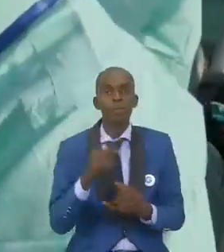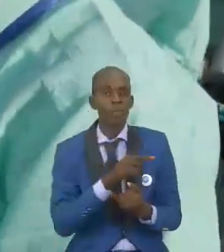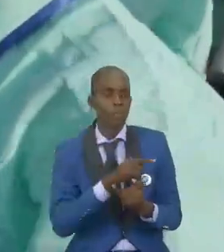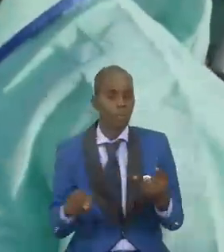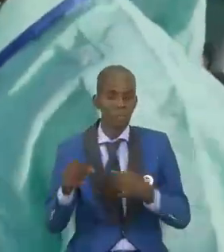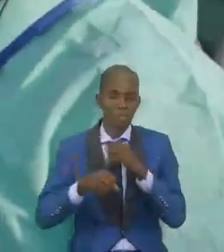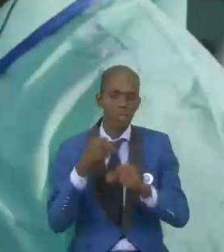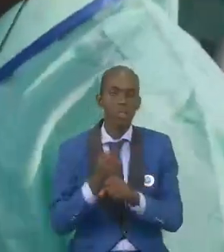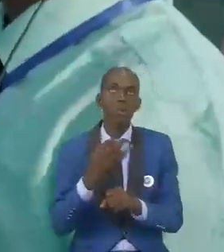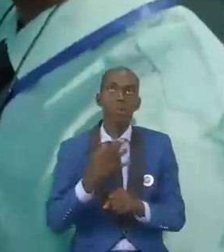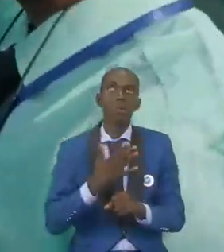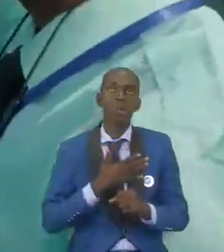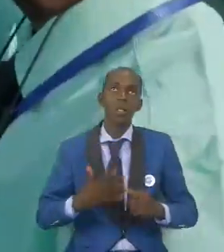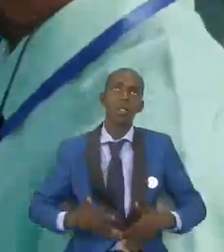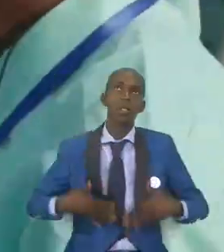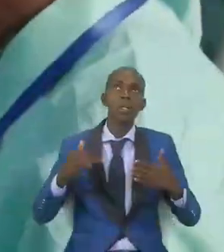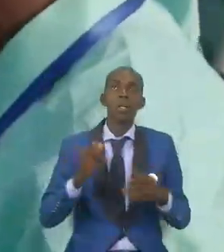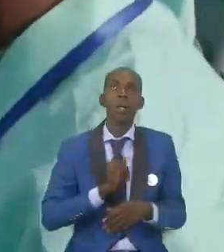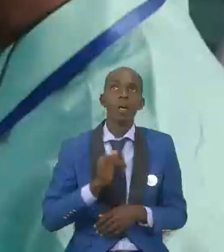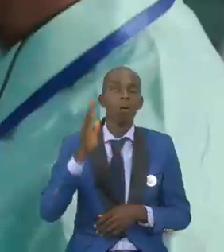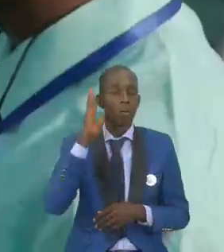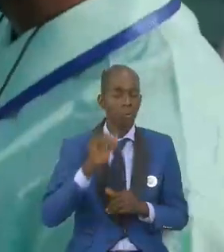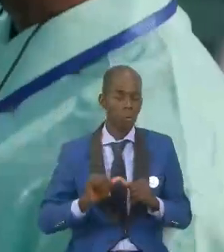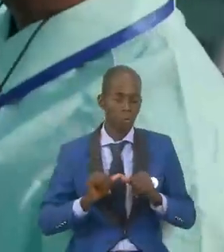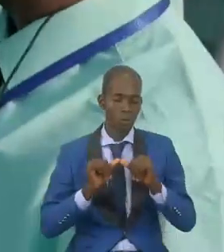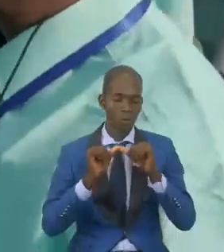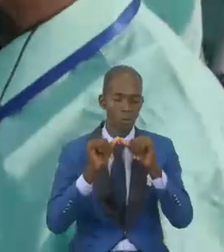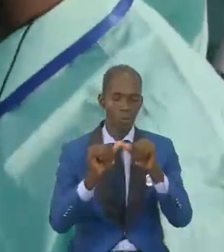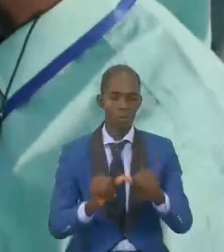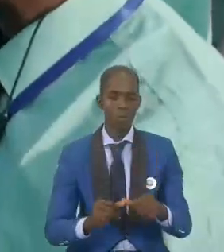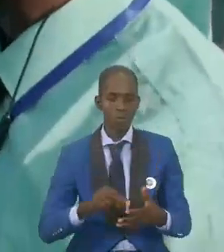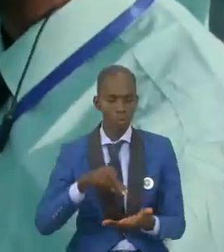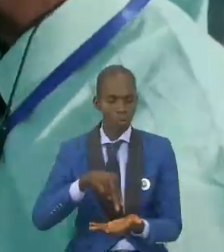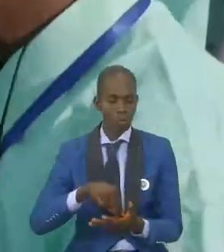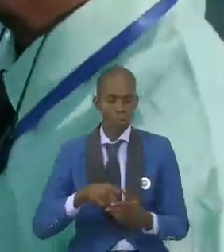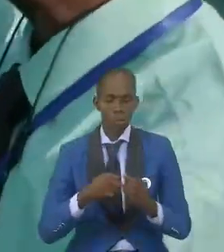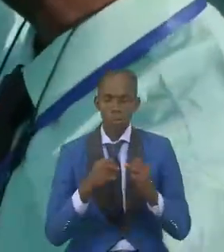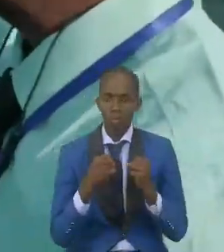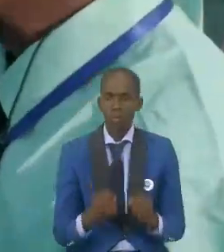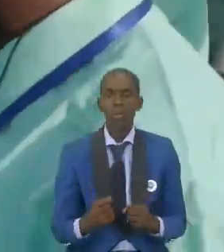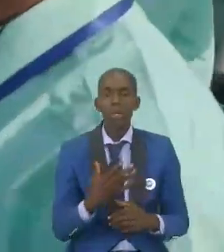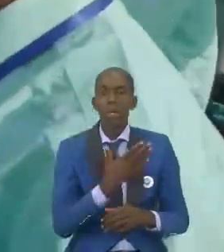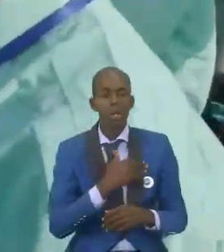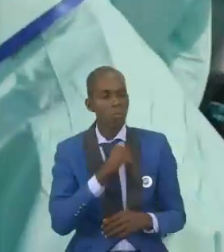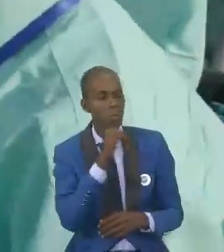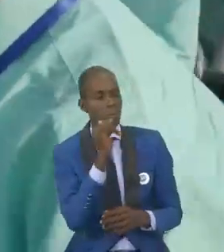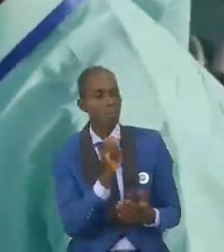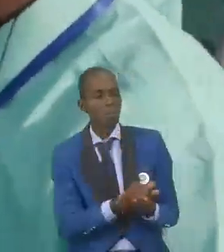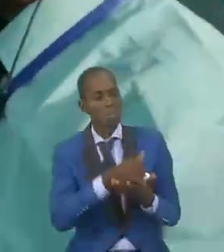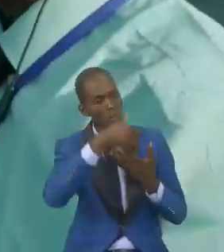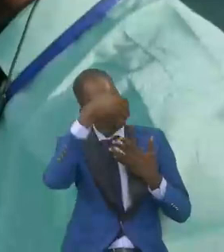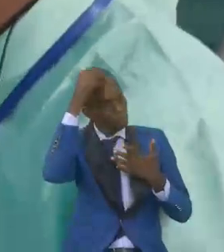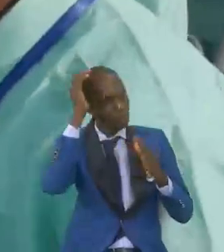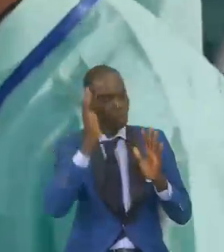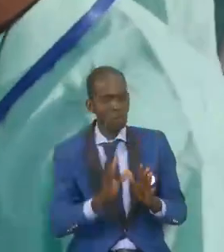my life, I'll keep on standing, and it's not a lion, a